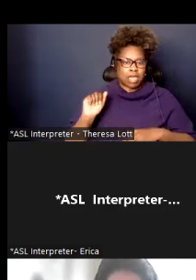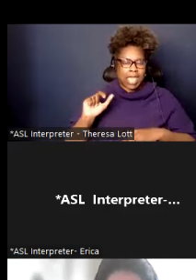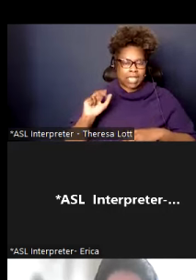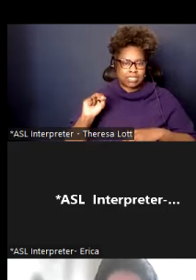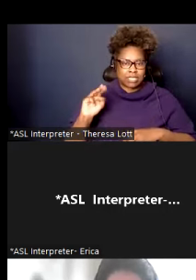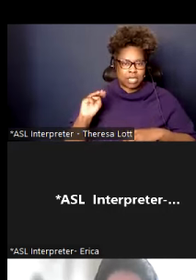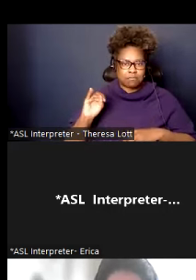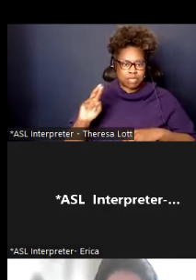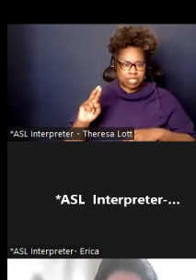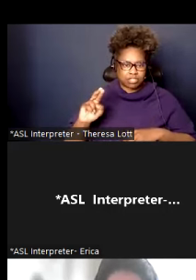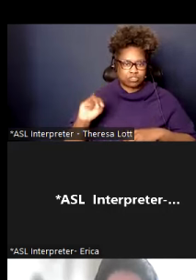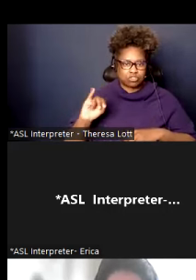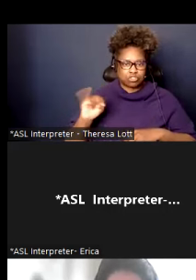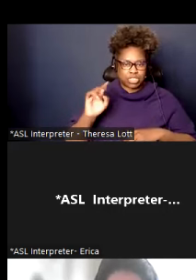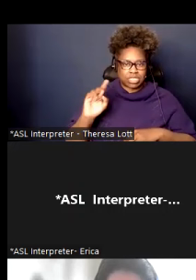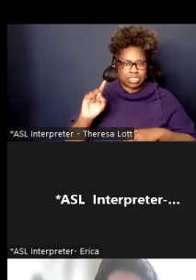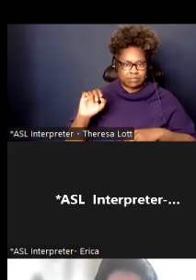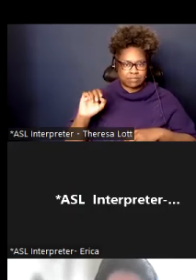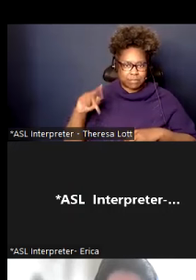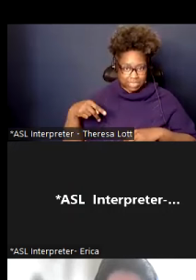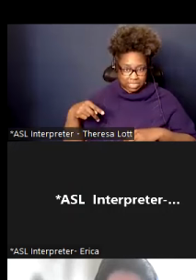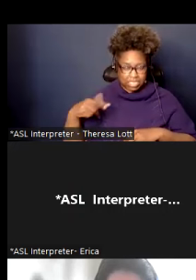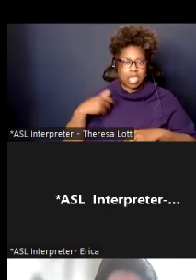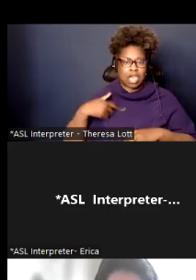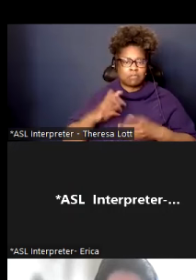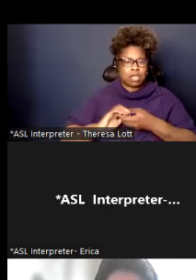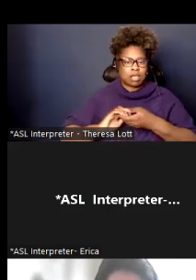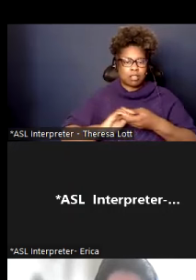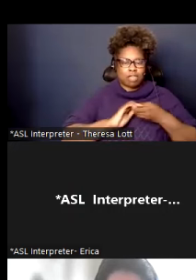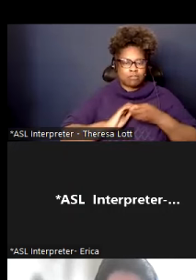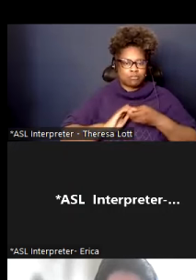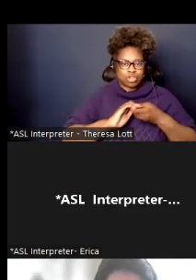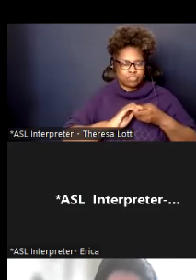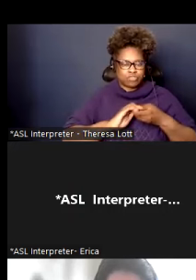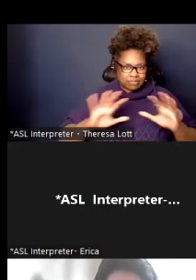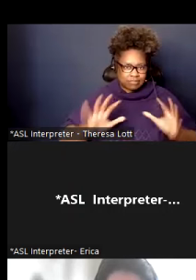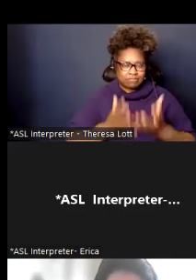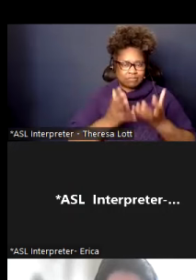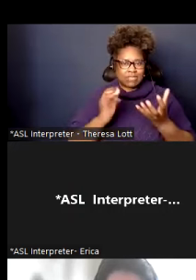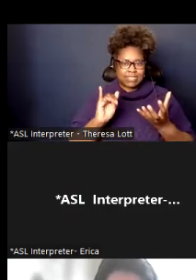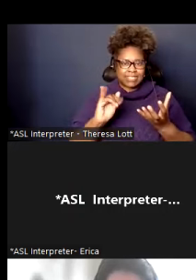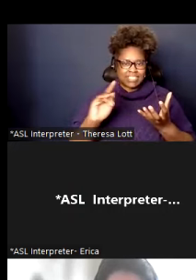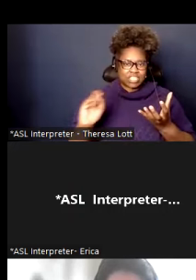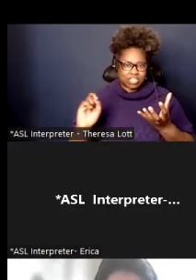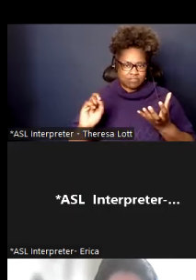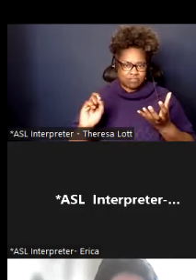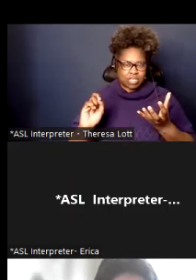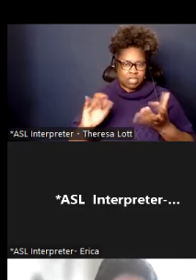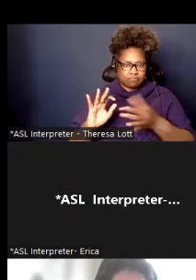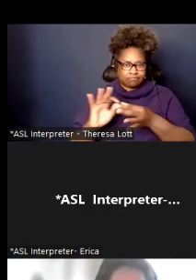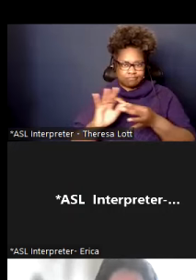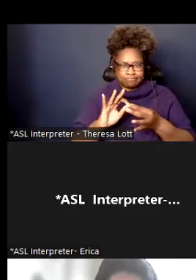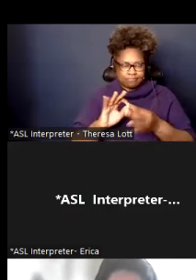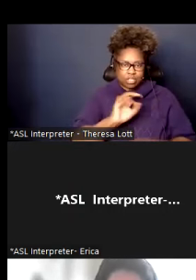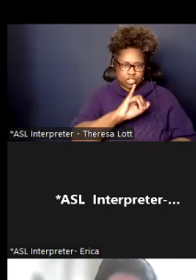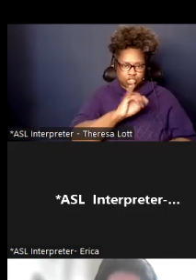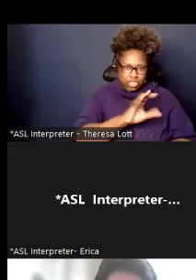the Community Collaborative Initiative representative to both Jersey City and Bayonne.